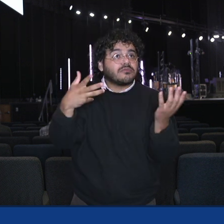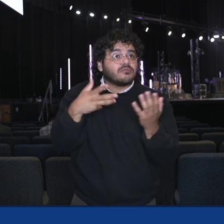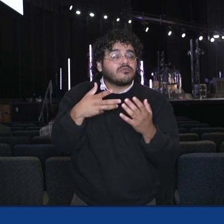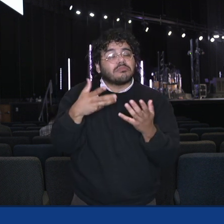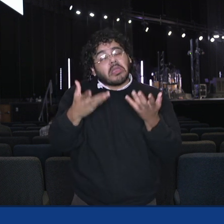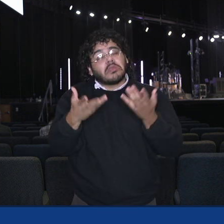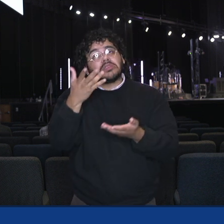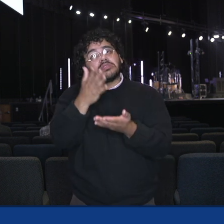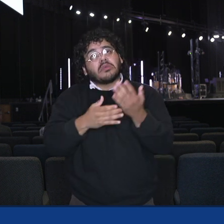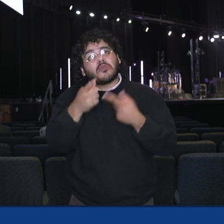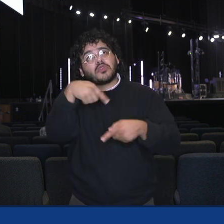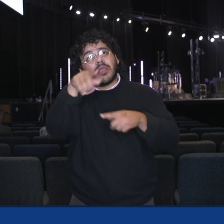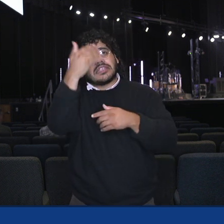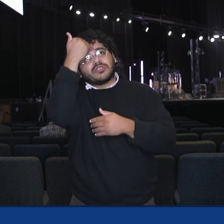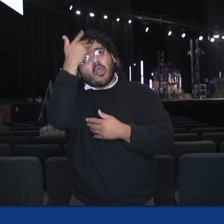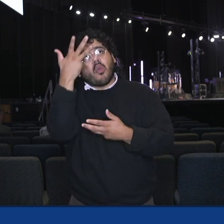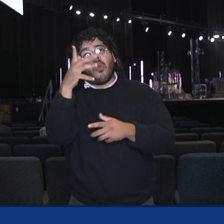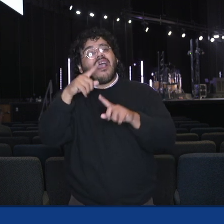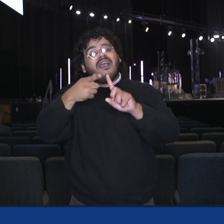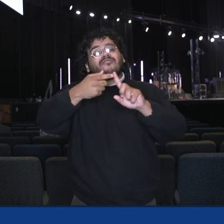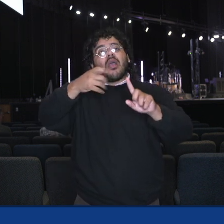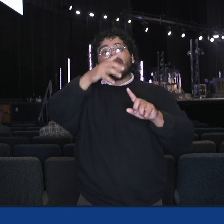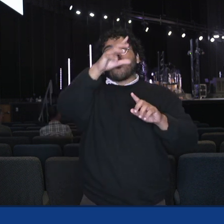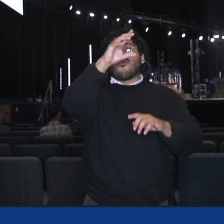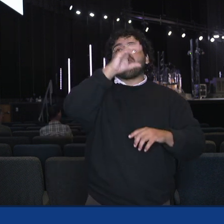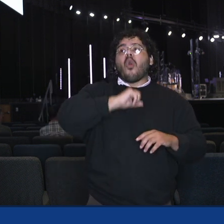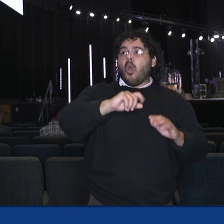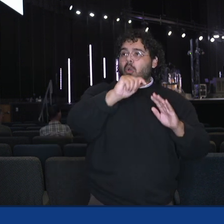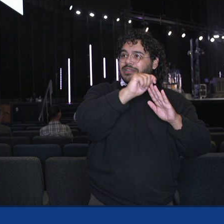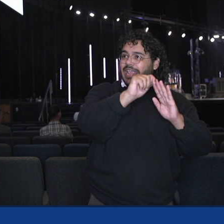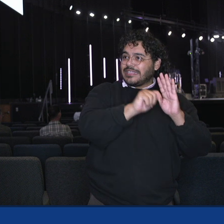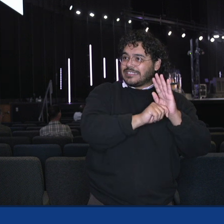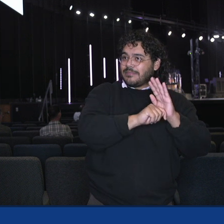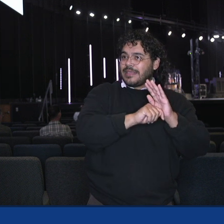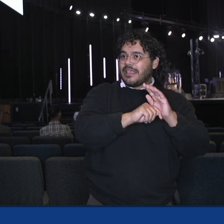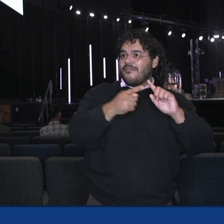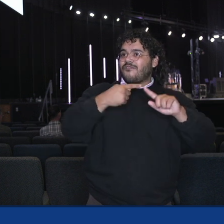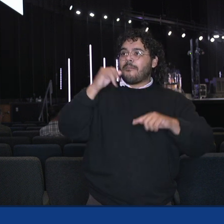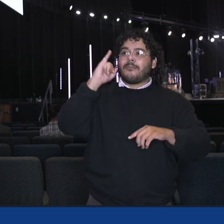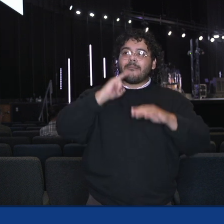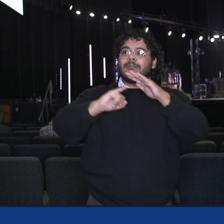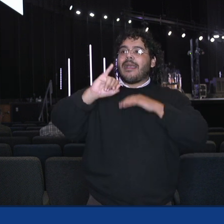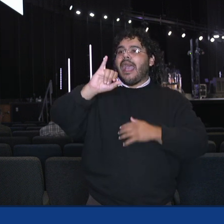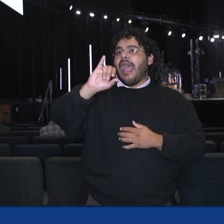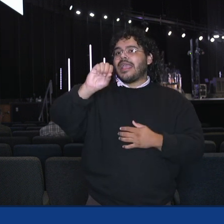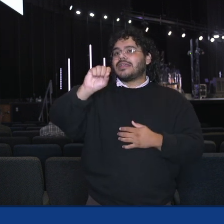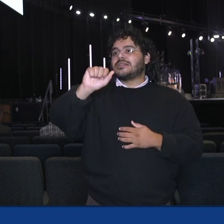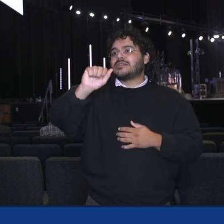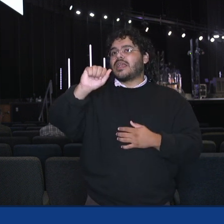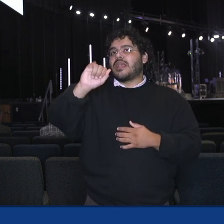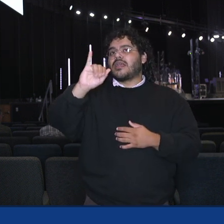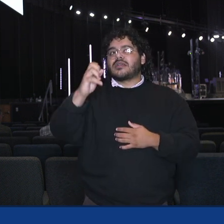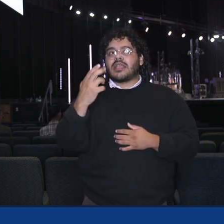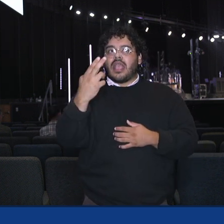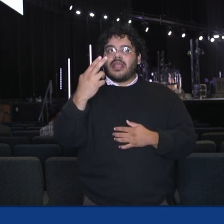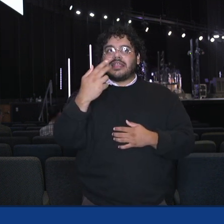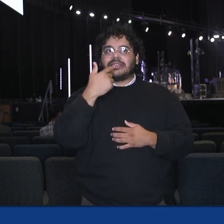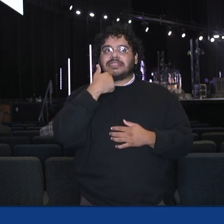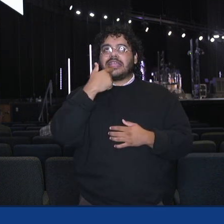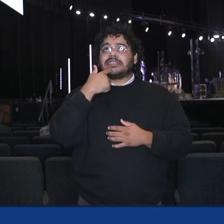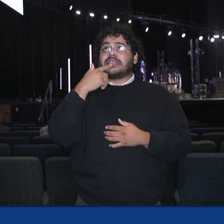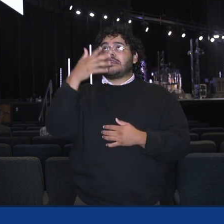familiar. It's a text out of the Old Testament prophet Isaiah. Jesus reads this: "The Spirit of the Lord is on